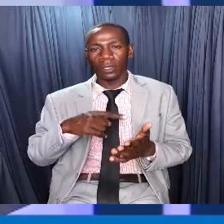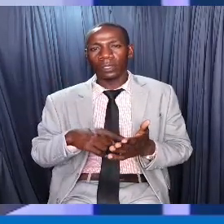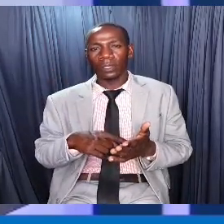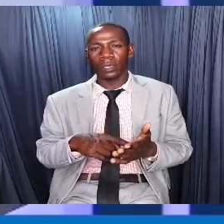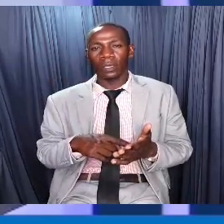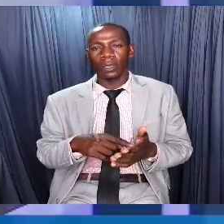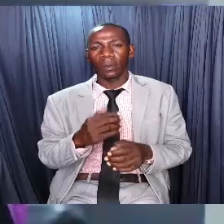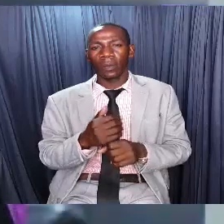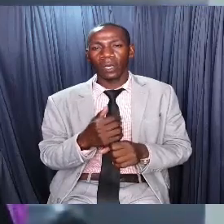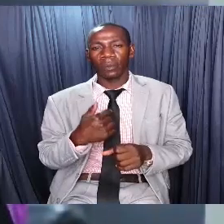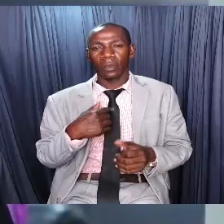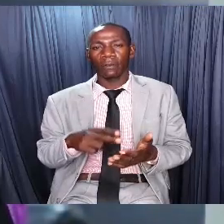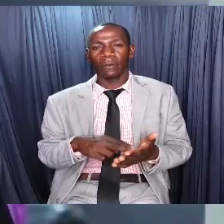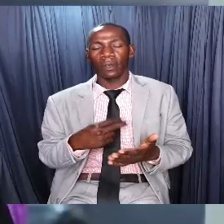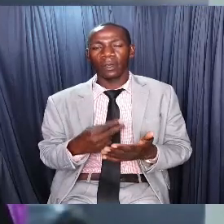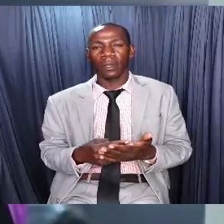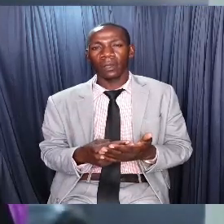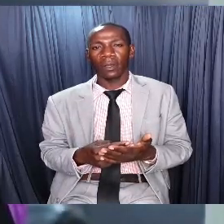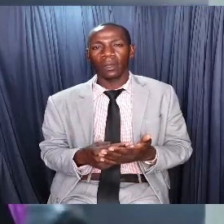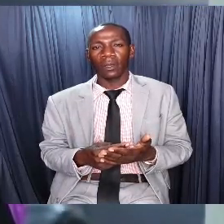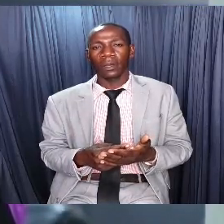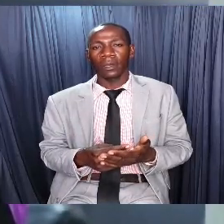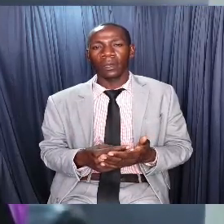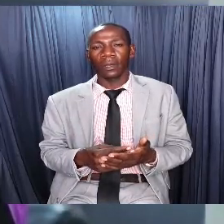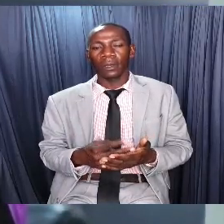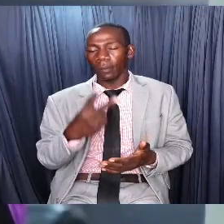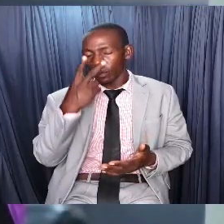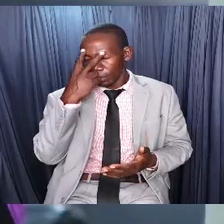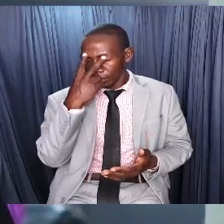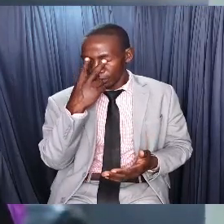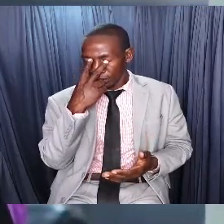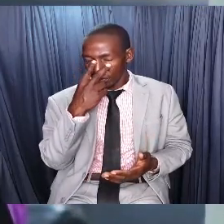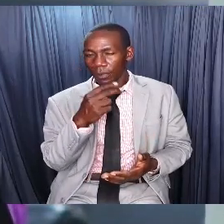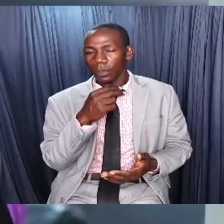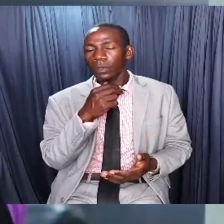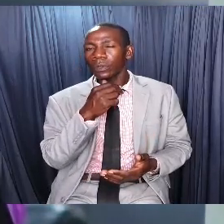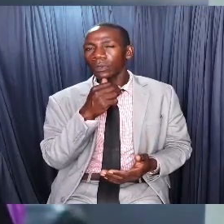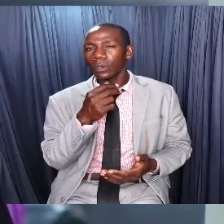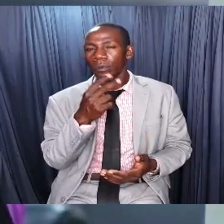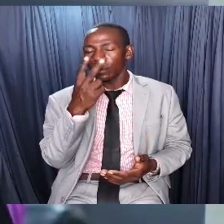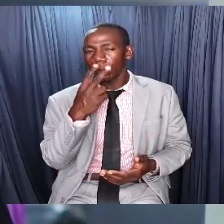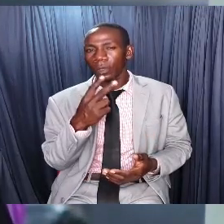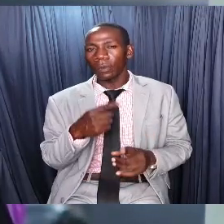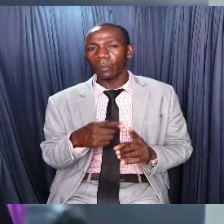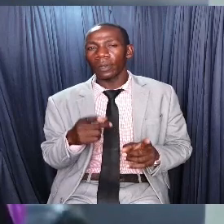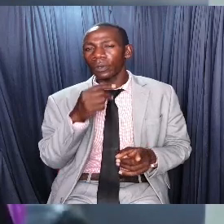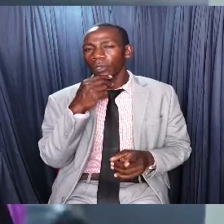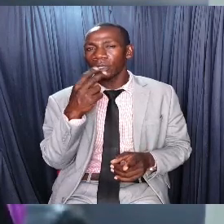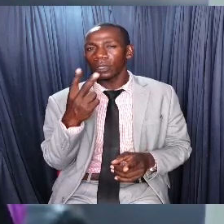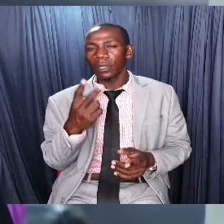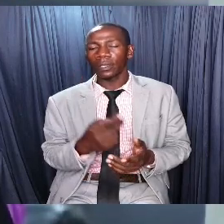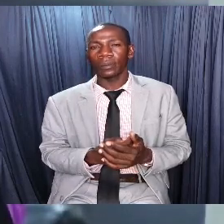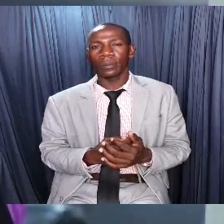Ambao umeniangusha. That has dropped me down. Tena nimeamka nimefungua macho. Again I've opened my eyes. Ametoboka. It doesn't mean they were pricked. Lakini hayaoni. But I can't